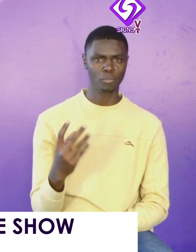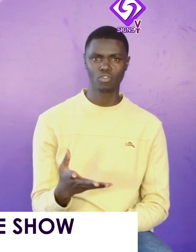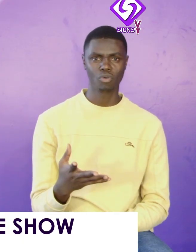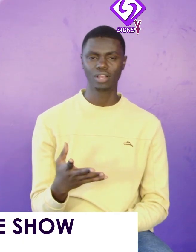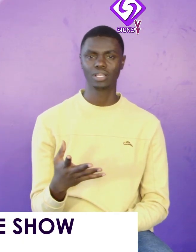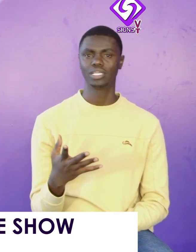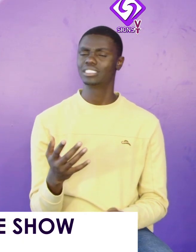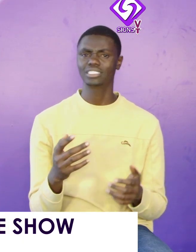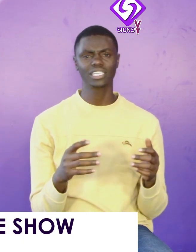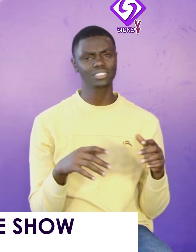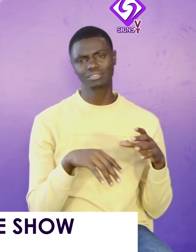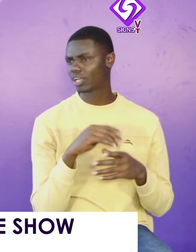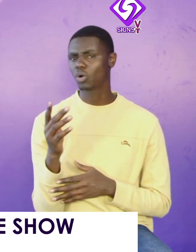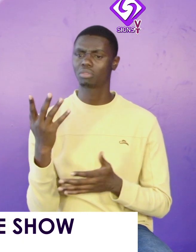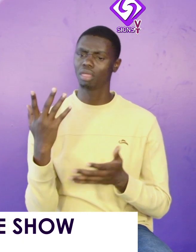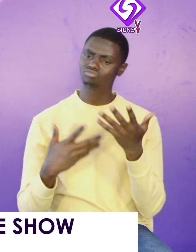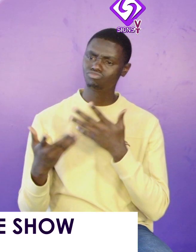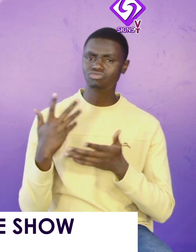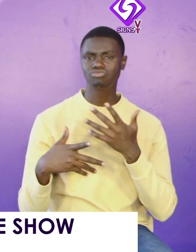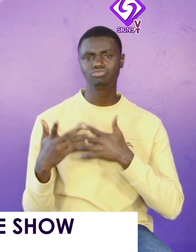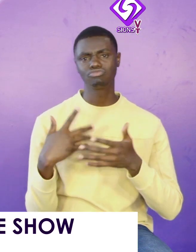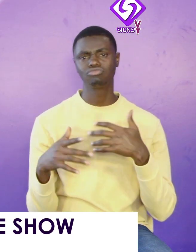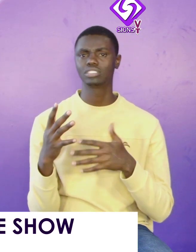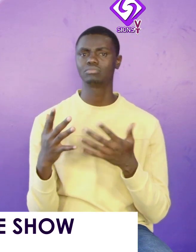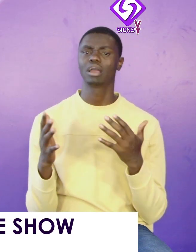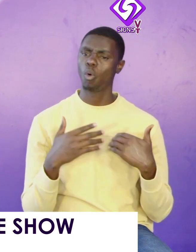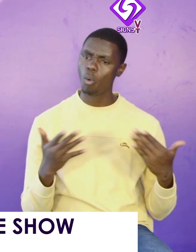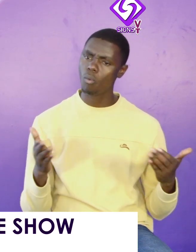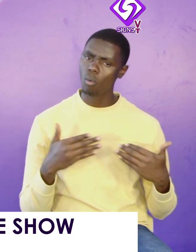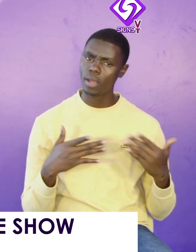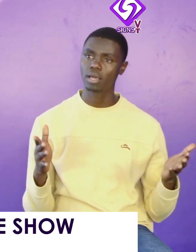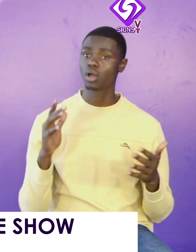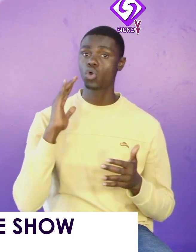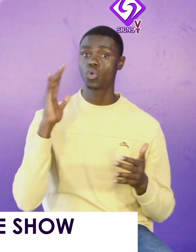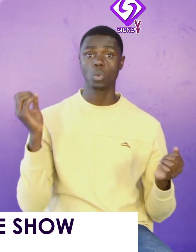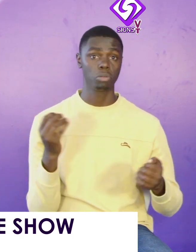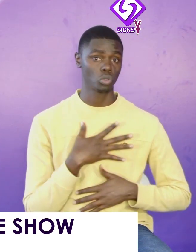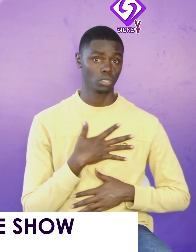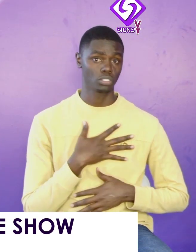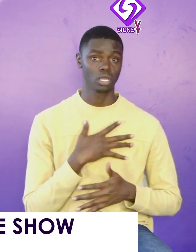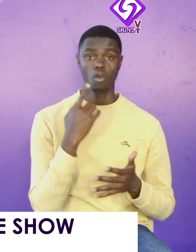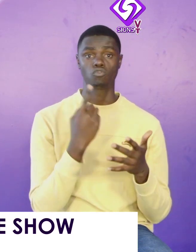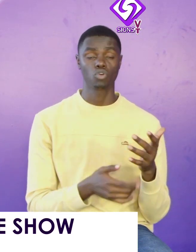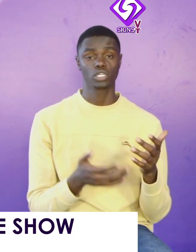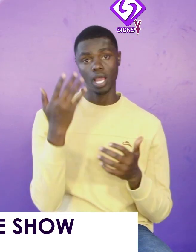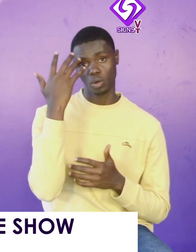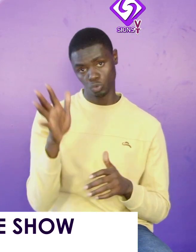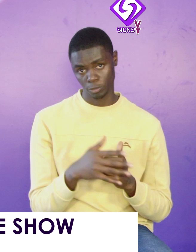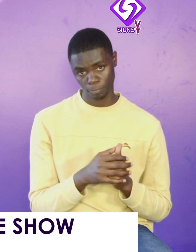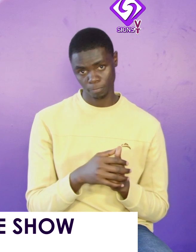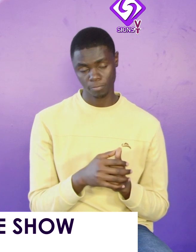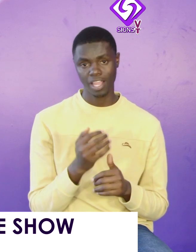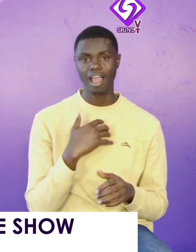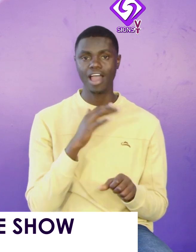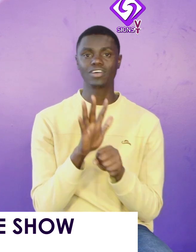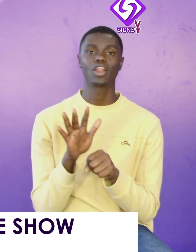Just get out there, start mingling, speak to somebody out there. You'll be shocked of what you do not know. There is a